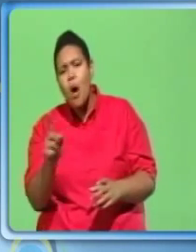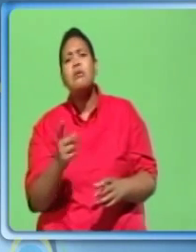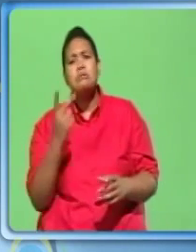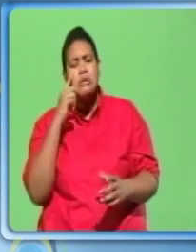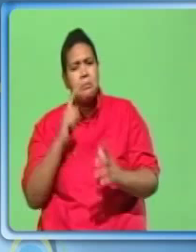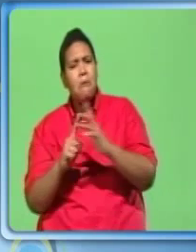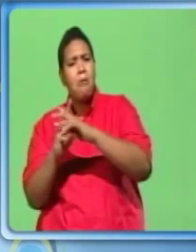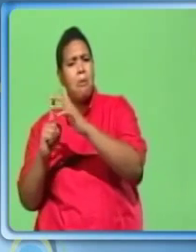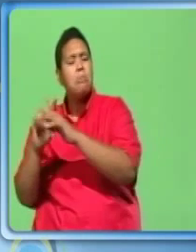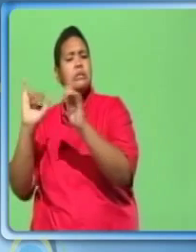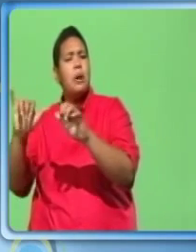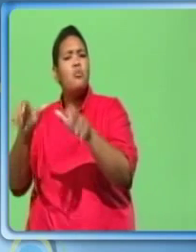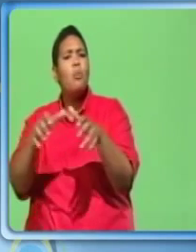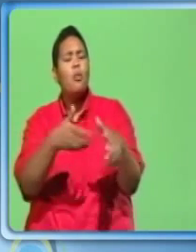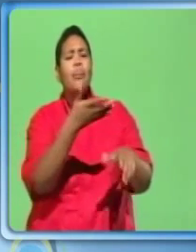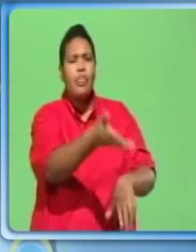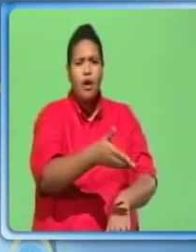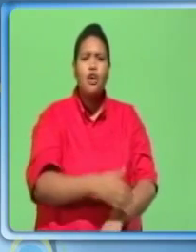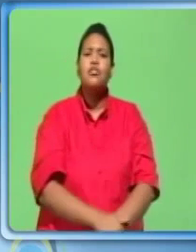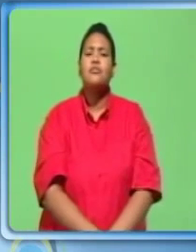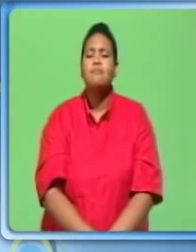occurs.